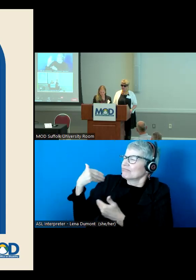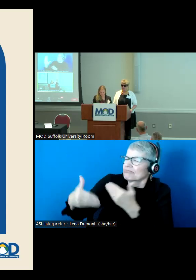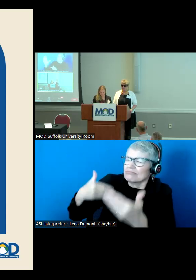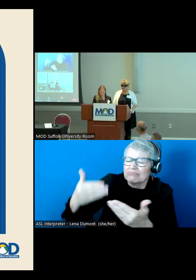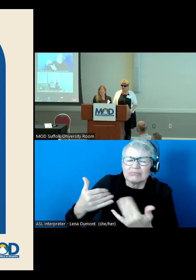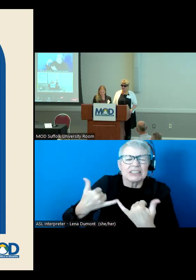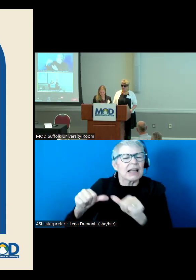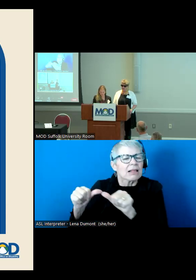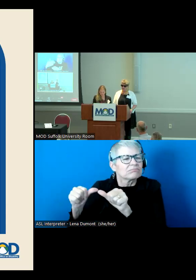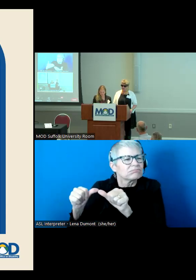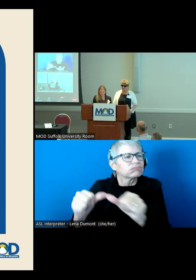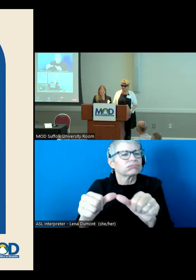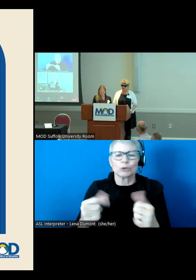community.